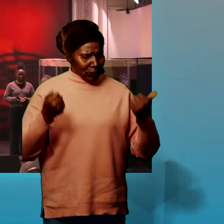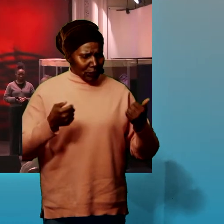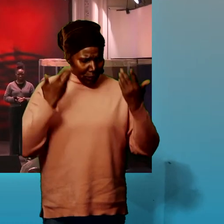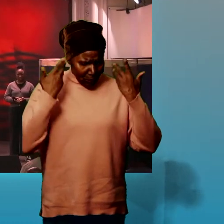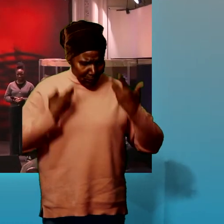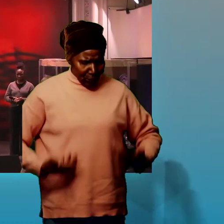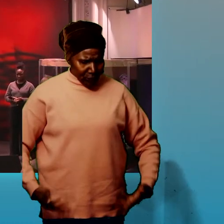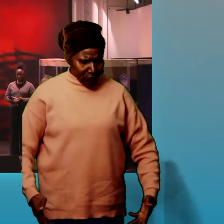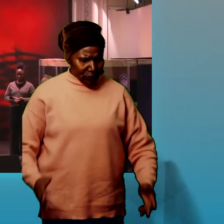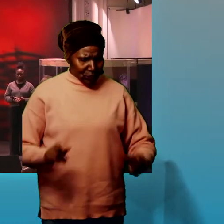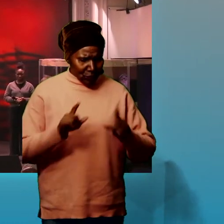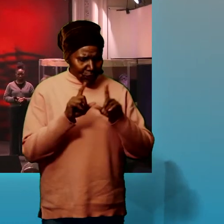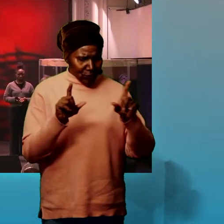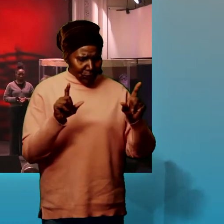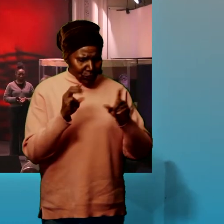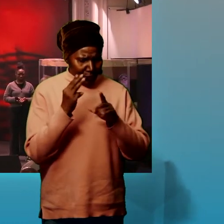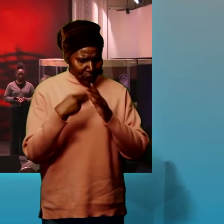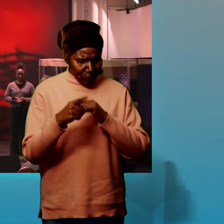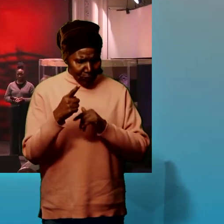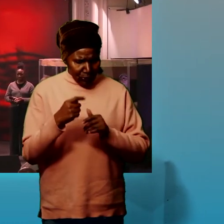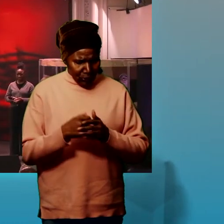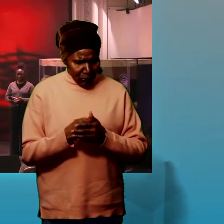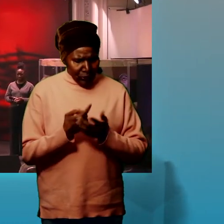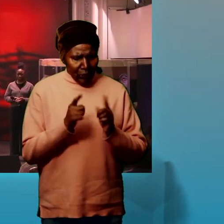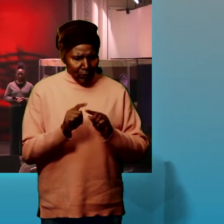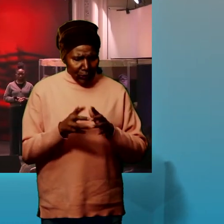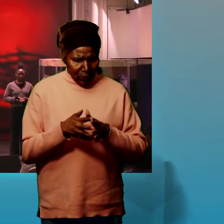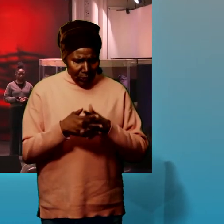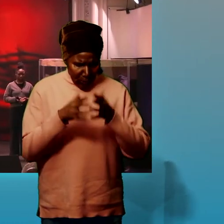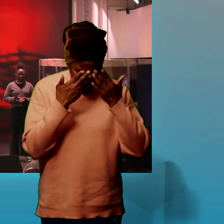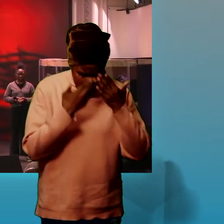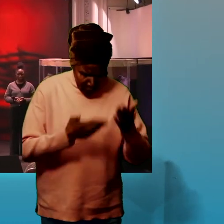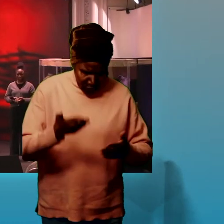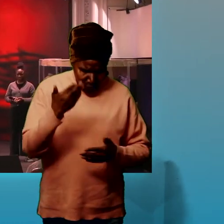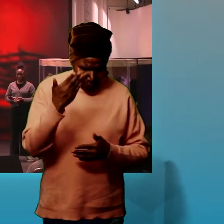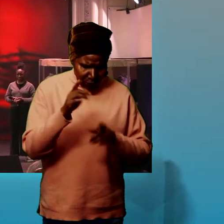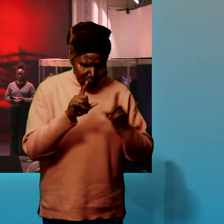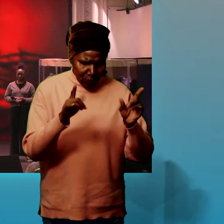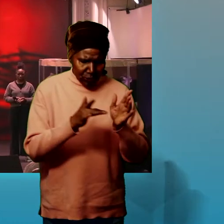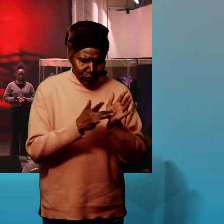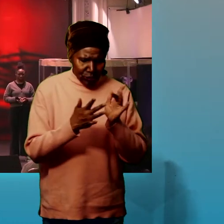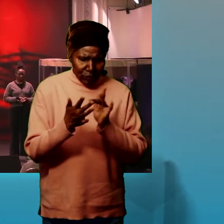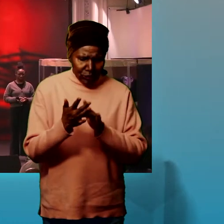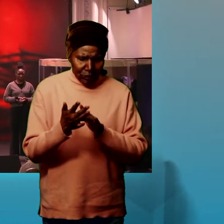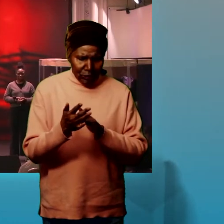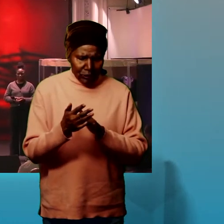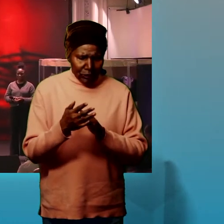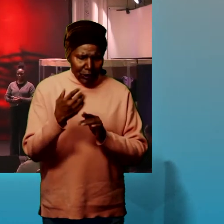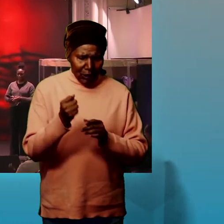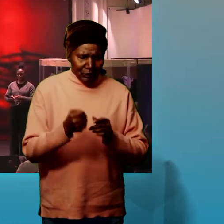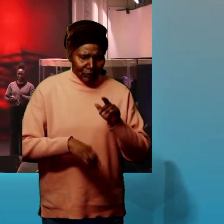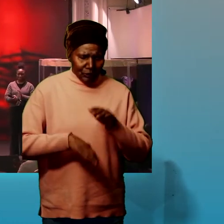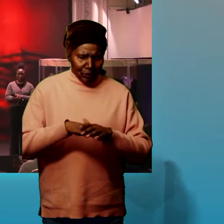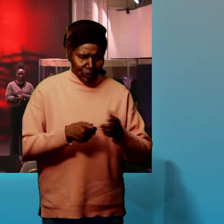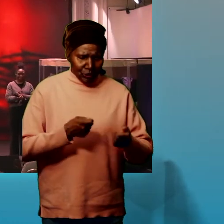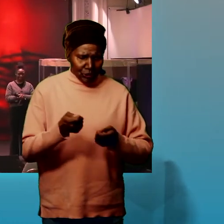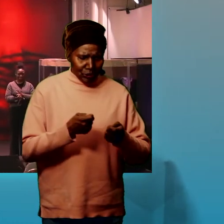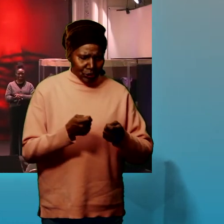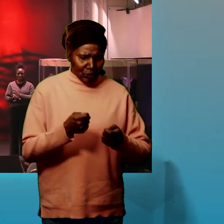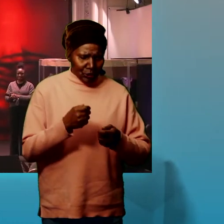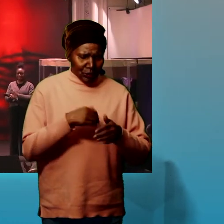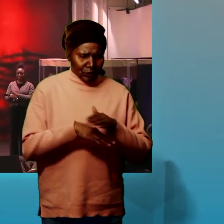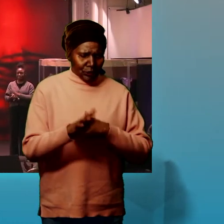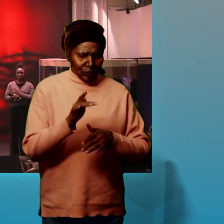Lord God? Thank you, Jesus. We worship you. Have your way in this place. Let's give the Lord a wonderful clap of